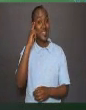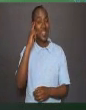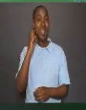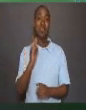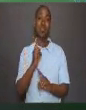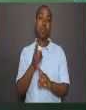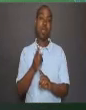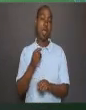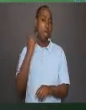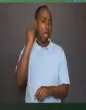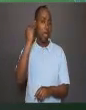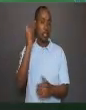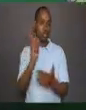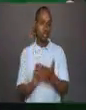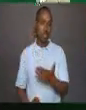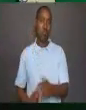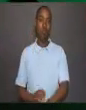down your ideas.